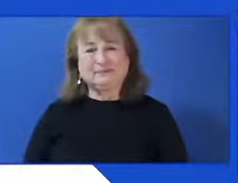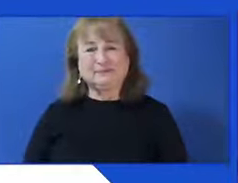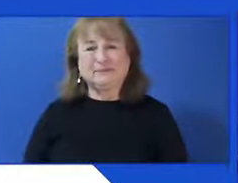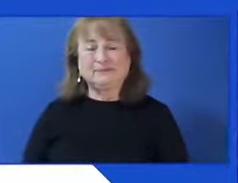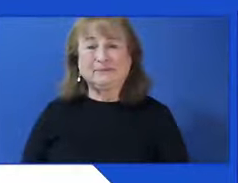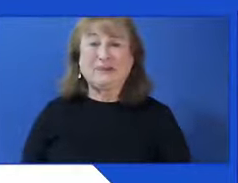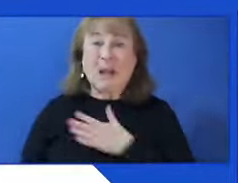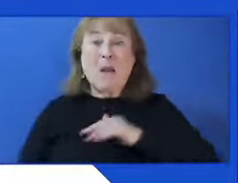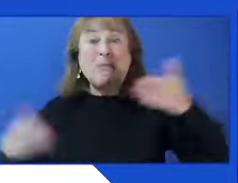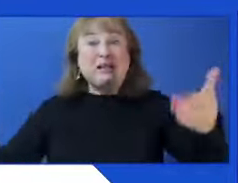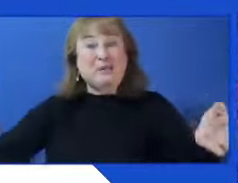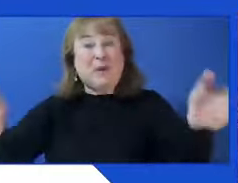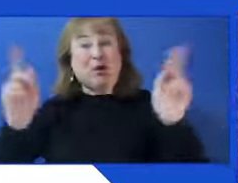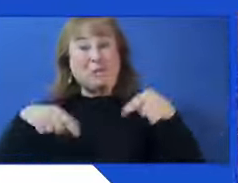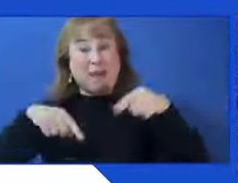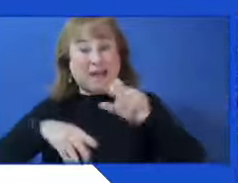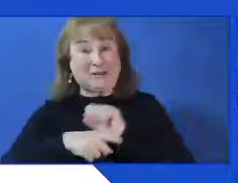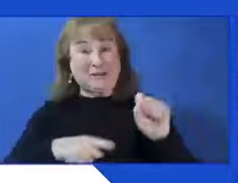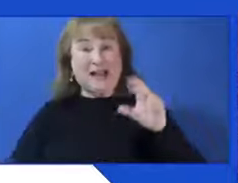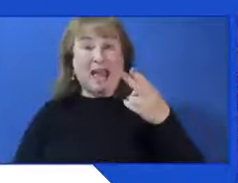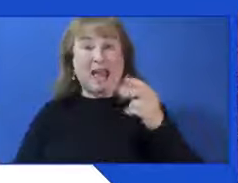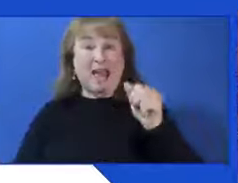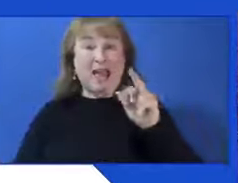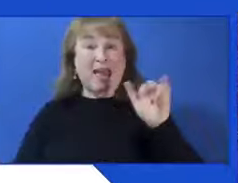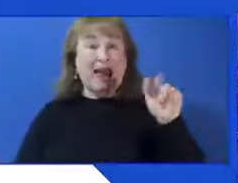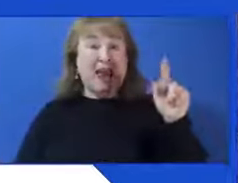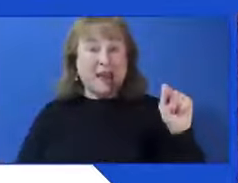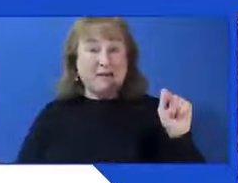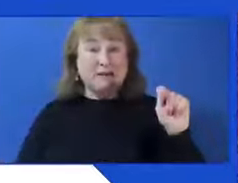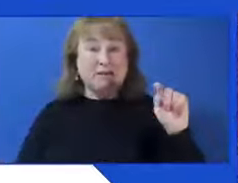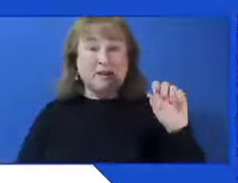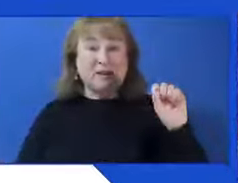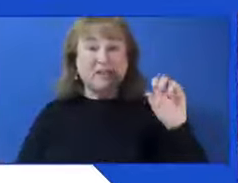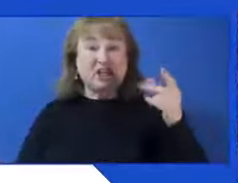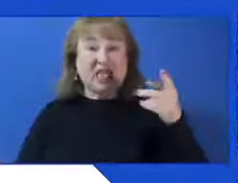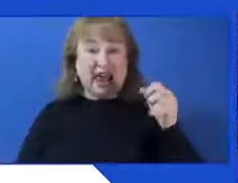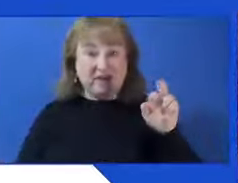Please welcome back to the stage Harriet Schleifer and Julie Platt.